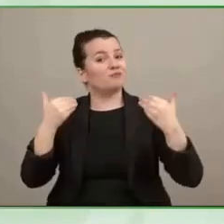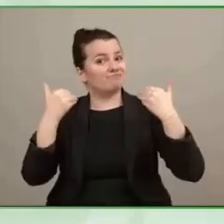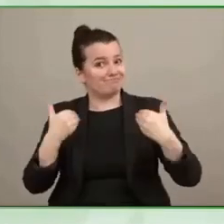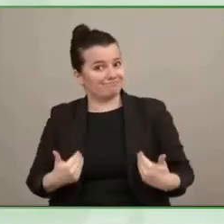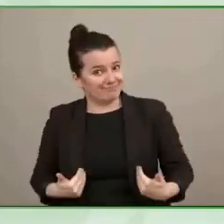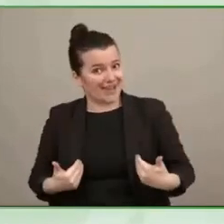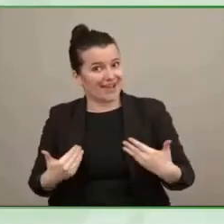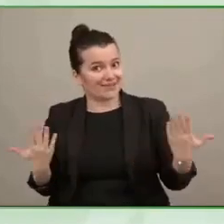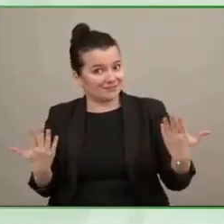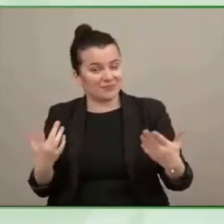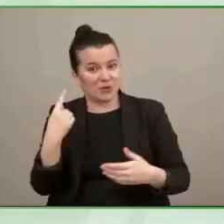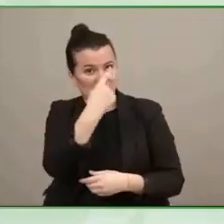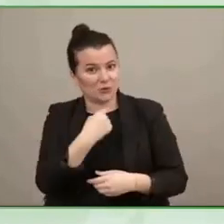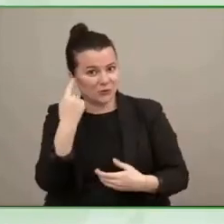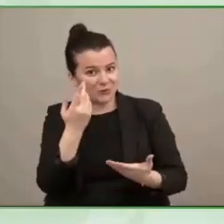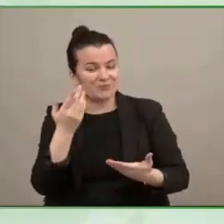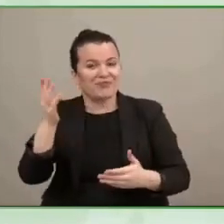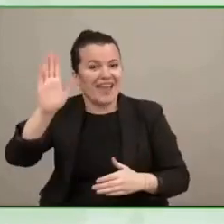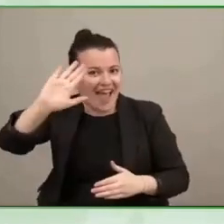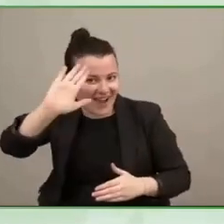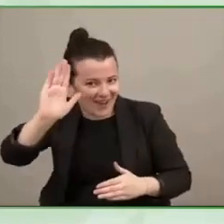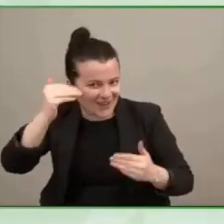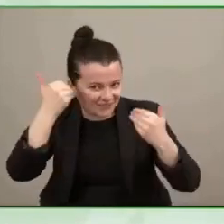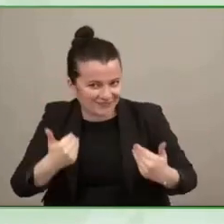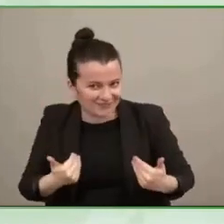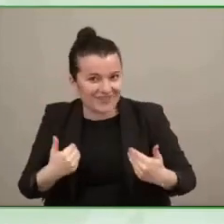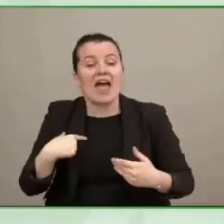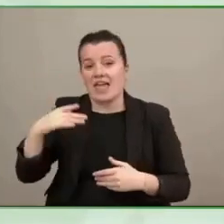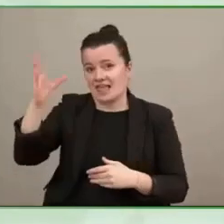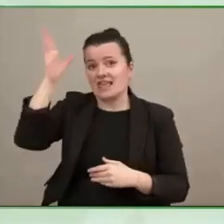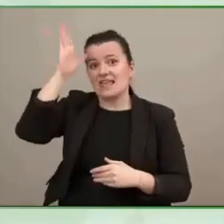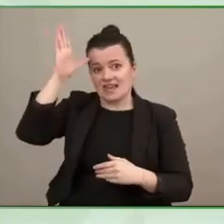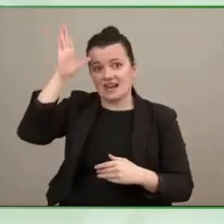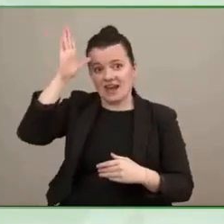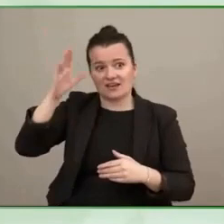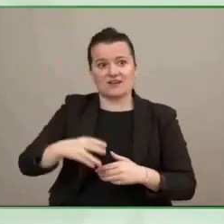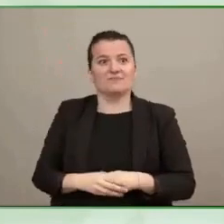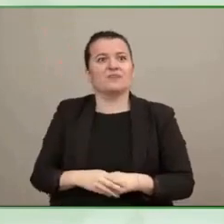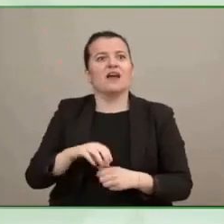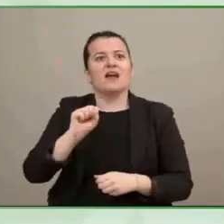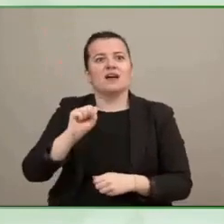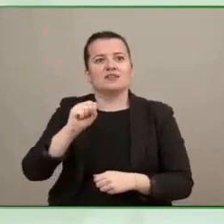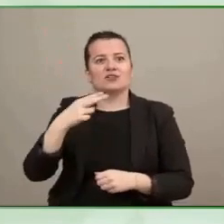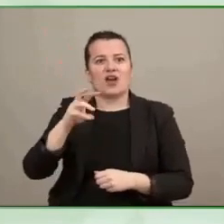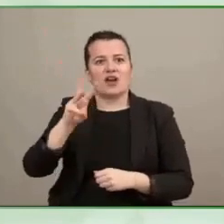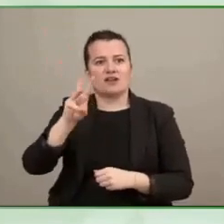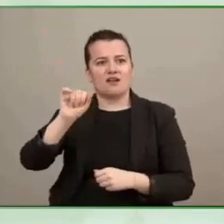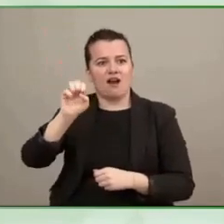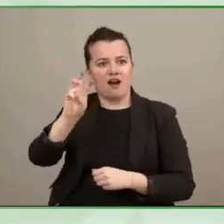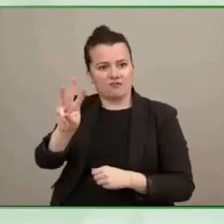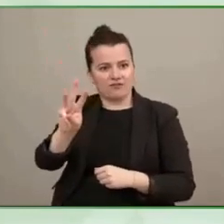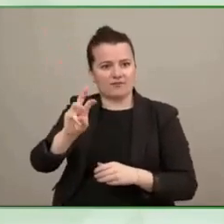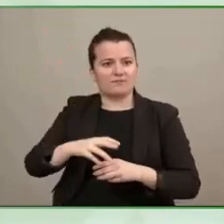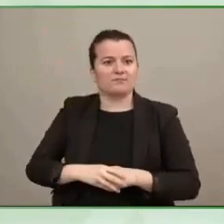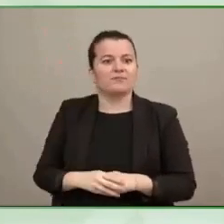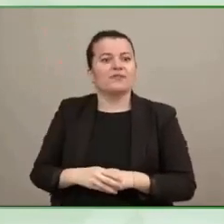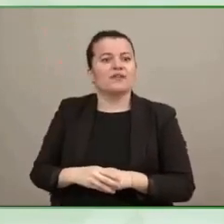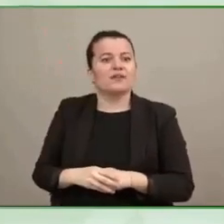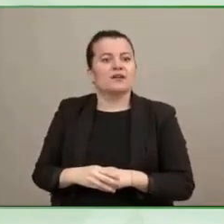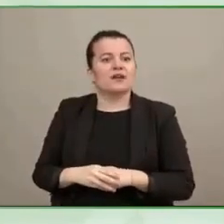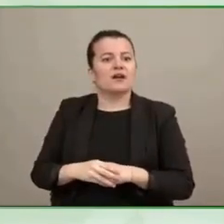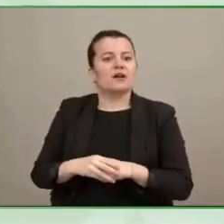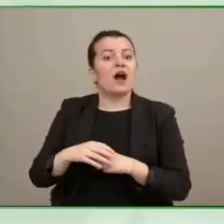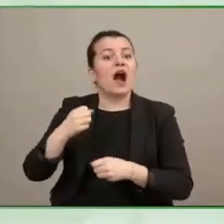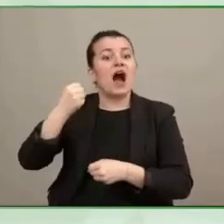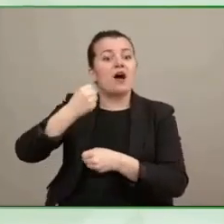Hello, everyone. I'm from Iraq. My name is Fuad. I'm executive director for Sheyaw and for Sheyaw for Youth and